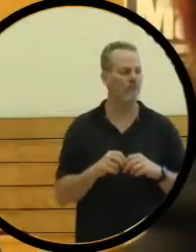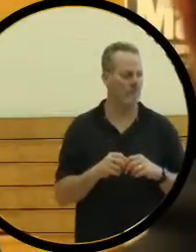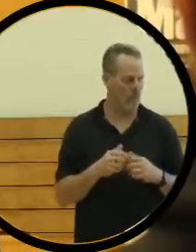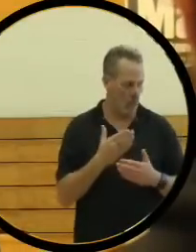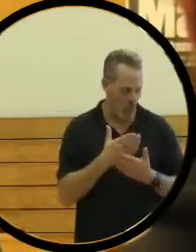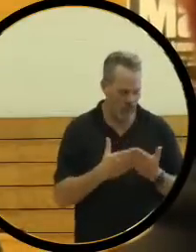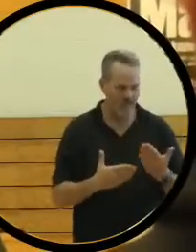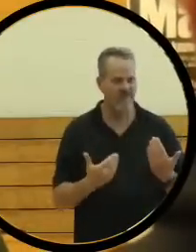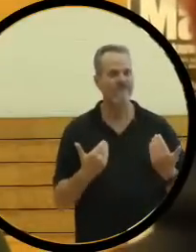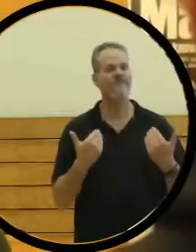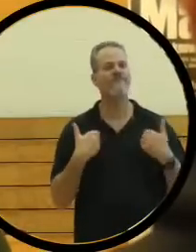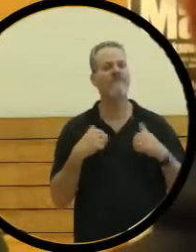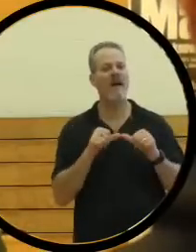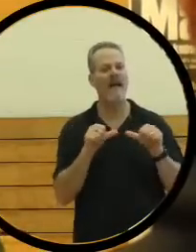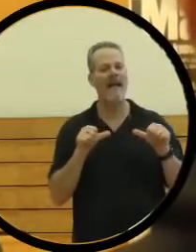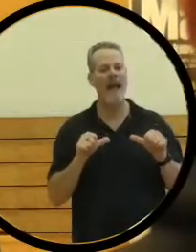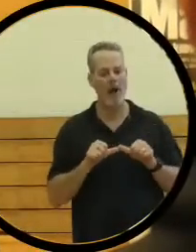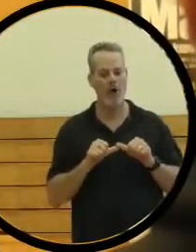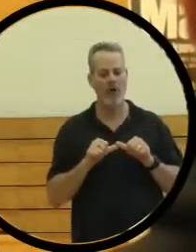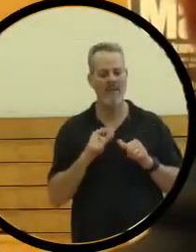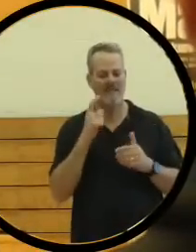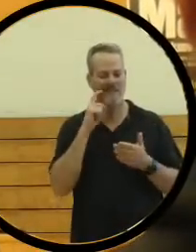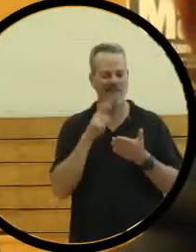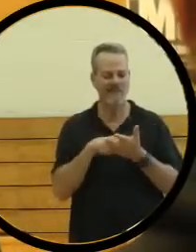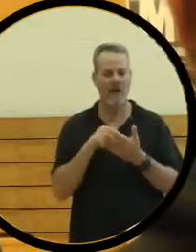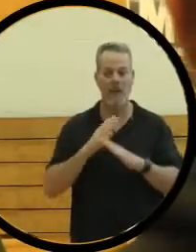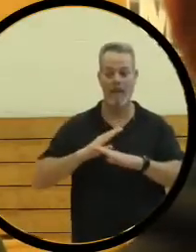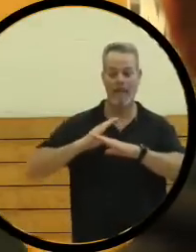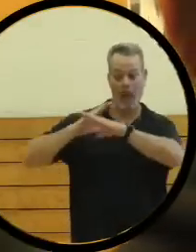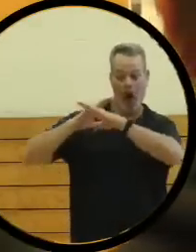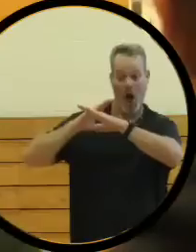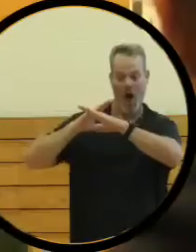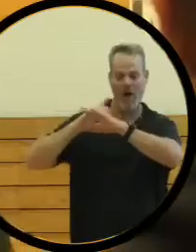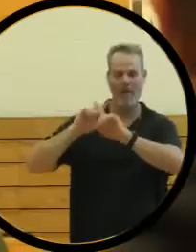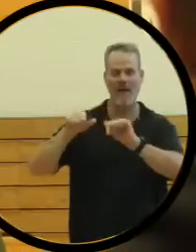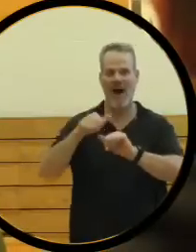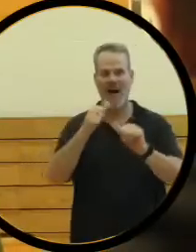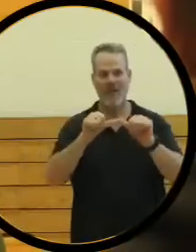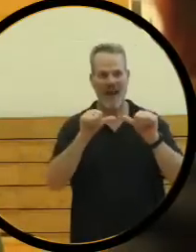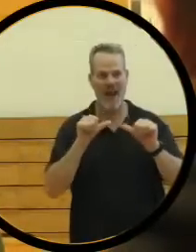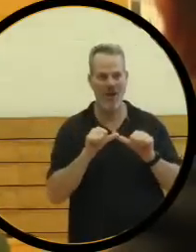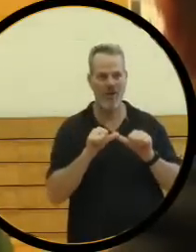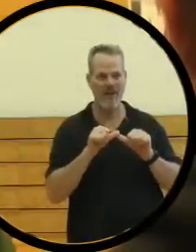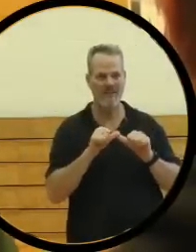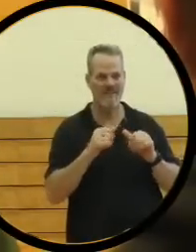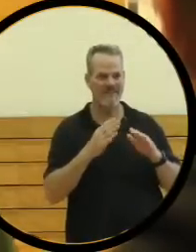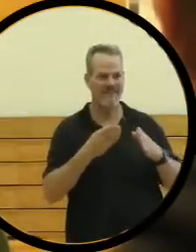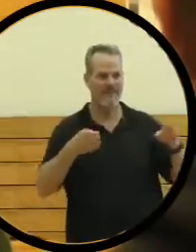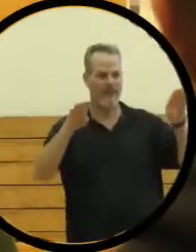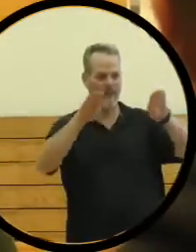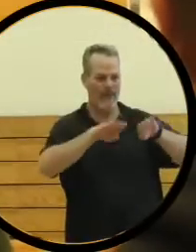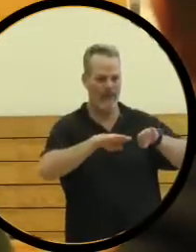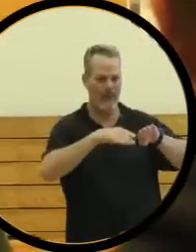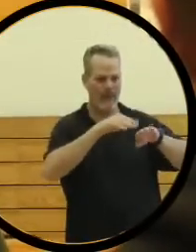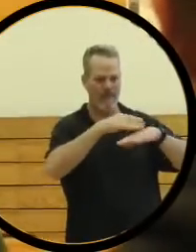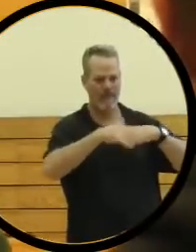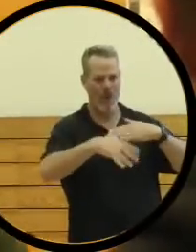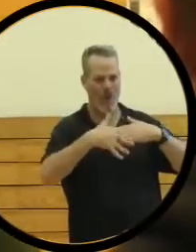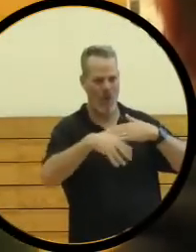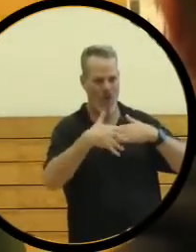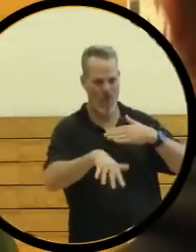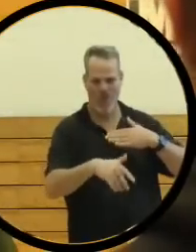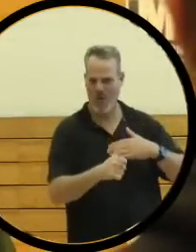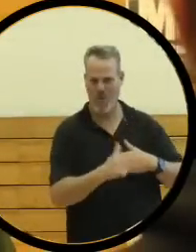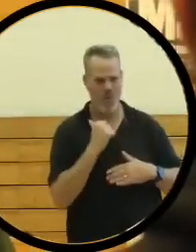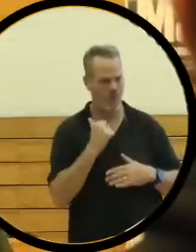are some areas in which it'll act as a diversionary structure and some areas where it doesn't offer enough relief. And a new